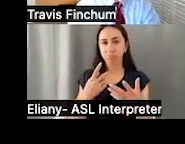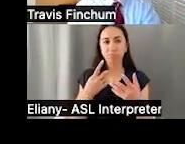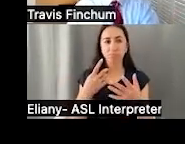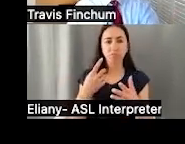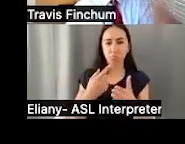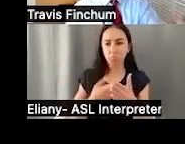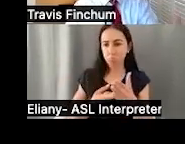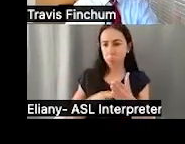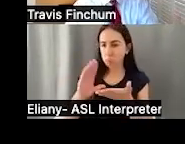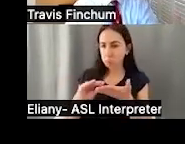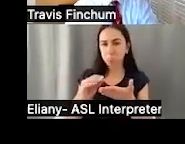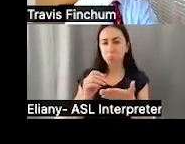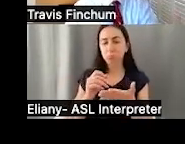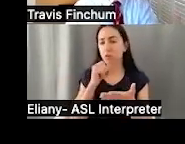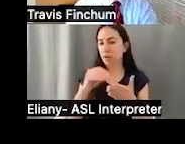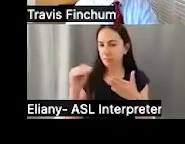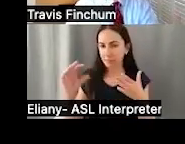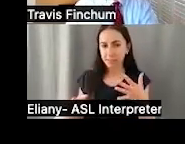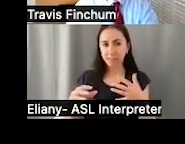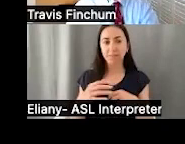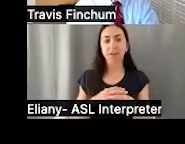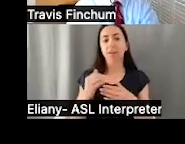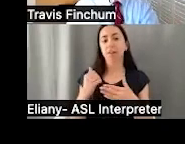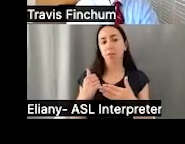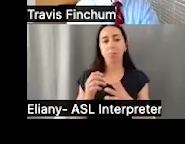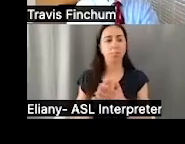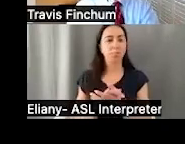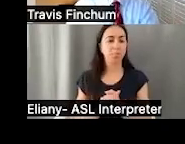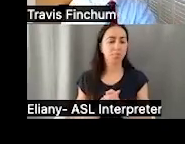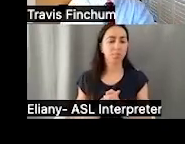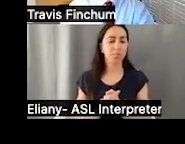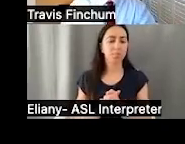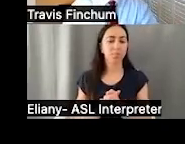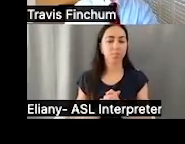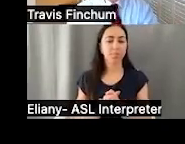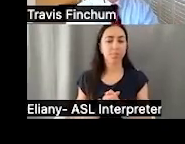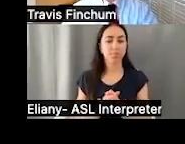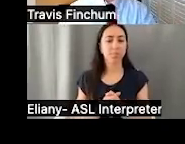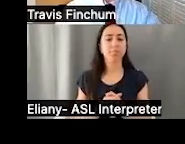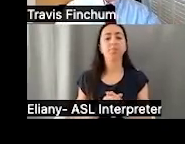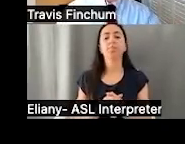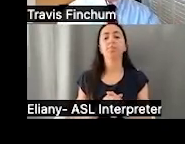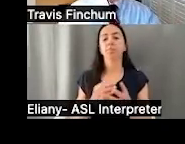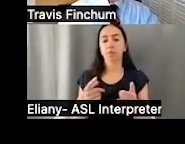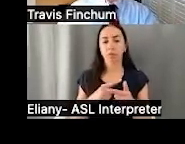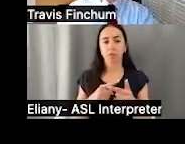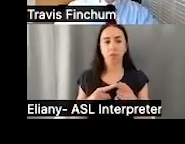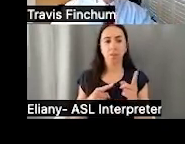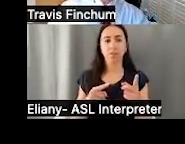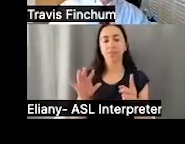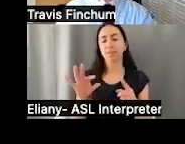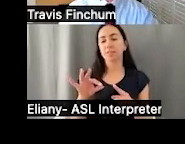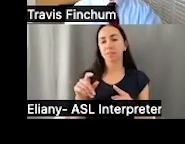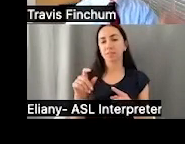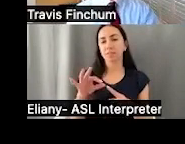great alternative if we don't have another trustee who's available. So finishing up our special needs trust, and we're going to spend